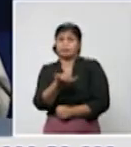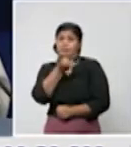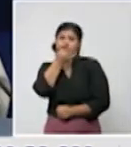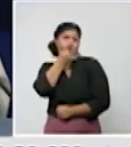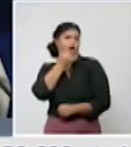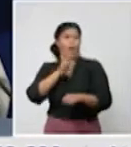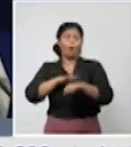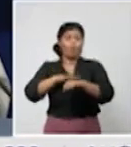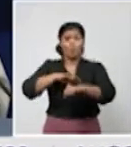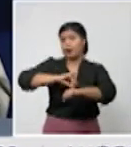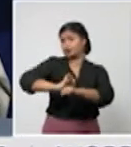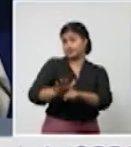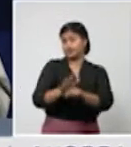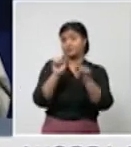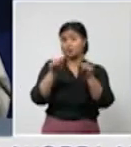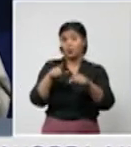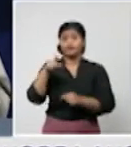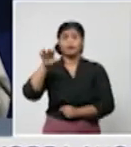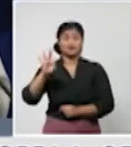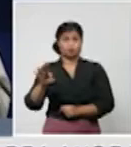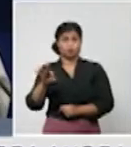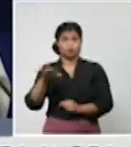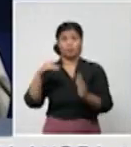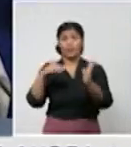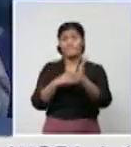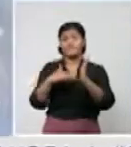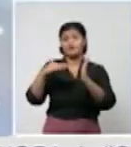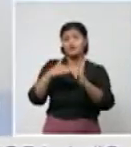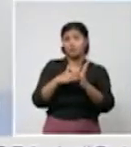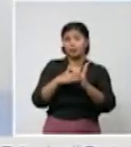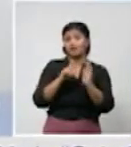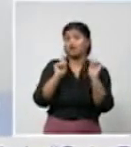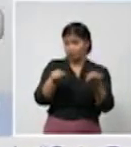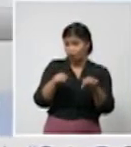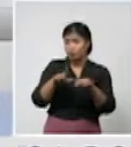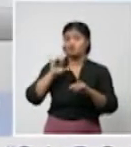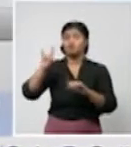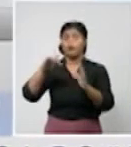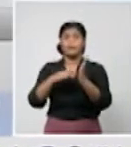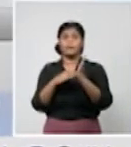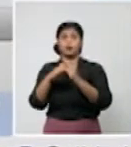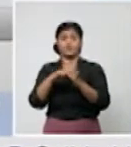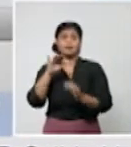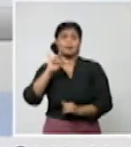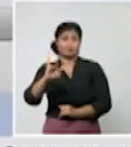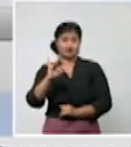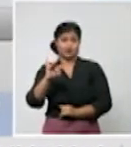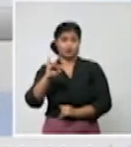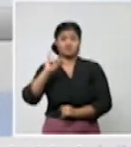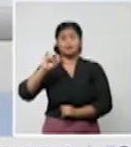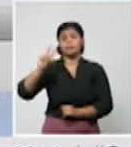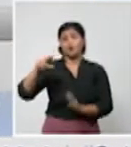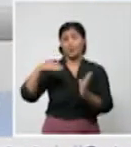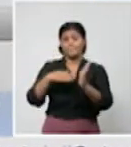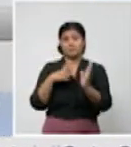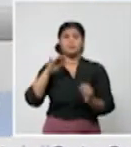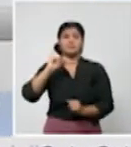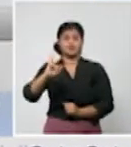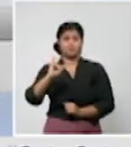the epicenter of the disease, with the most affected countries inasmuch of the 18 million worldwide cases,